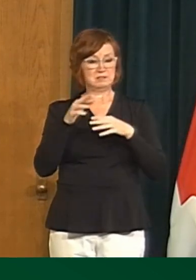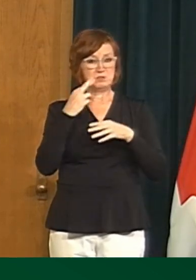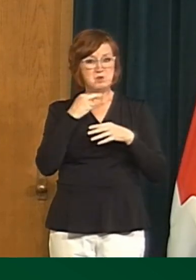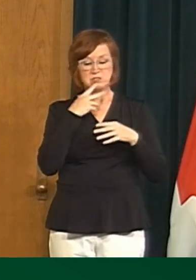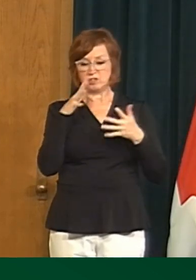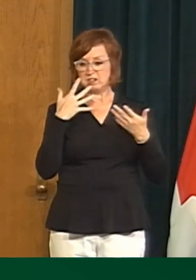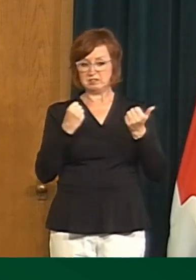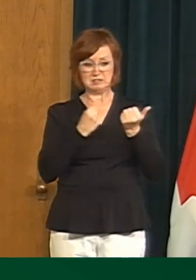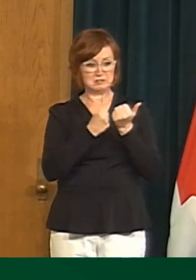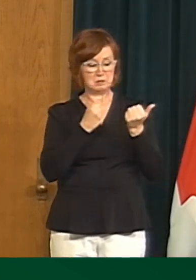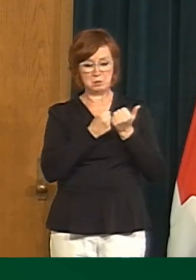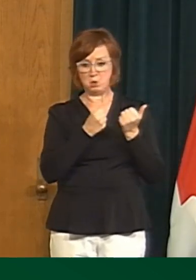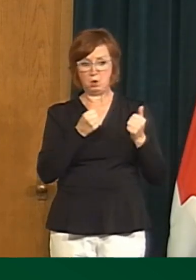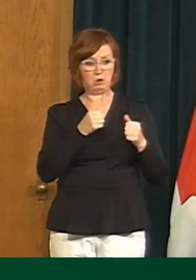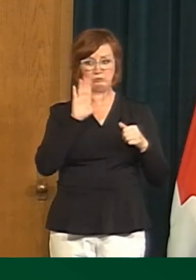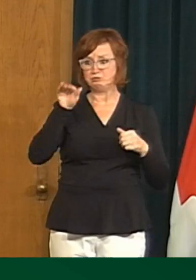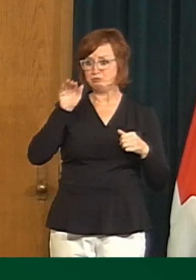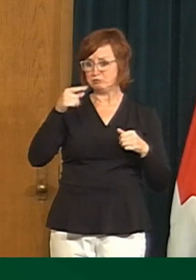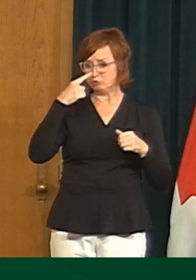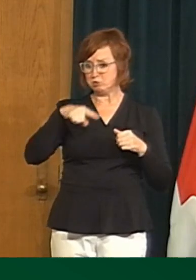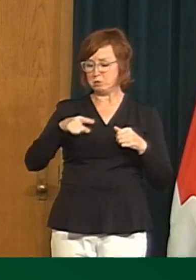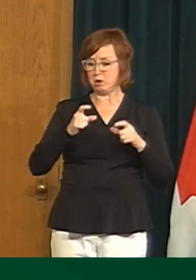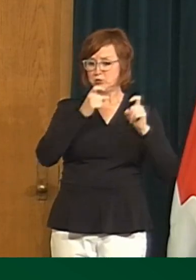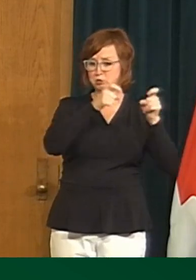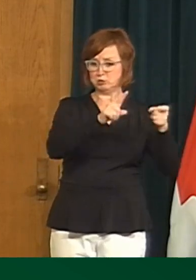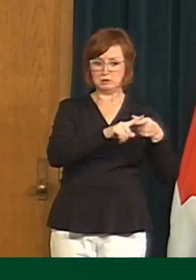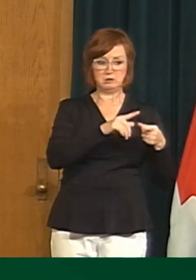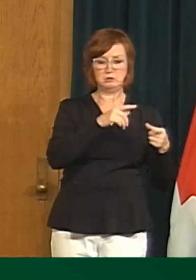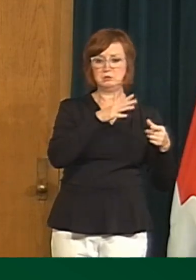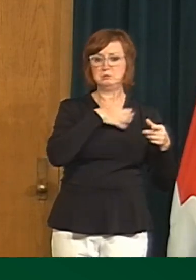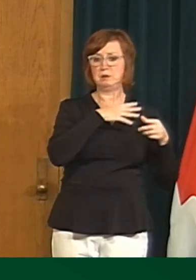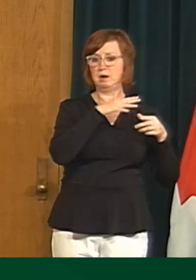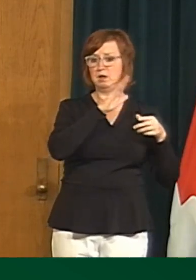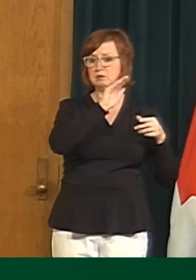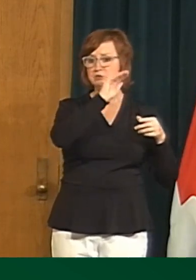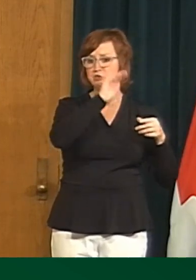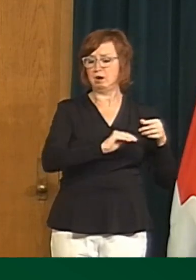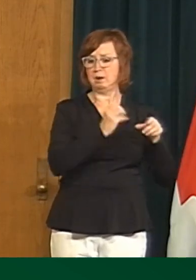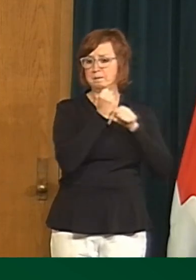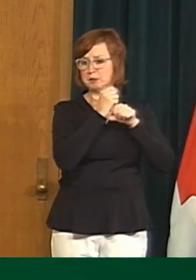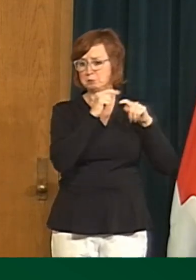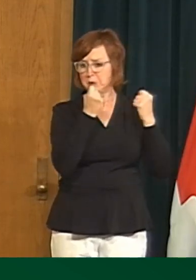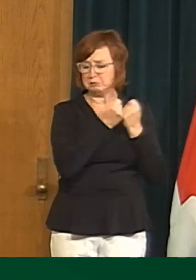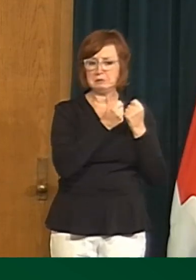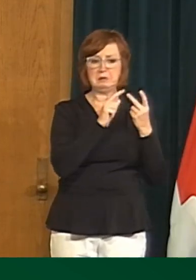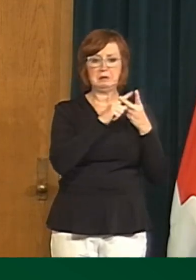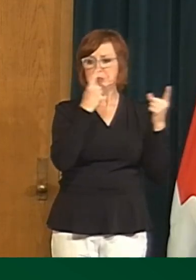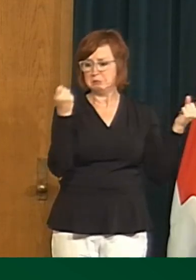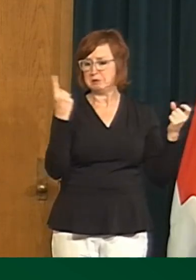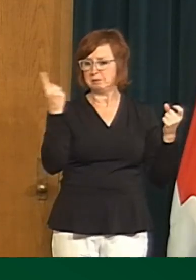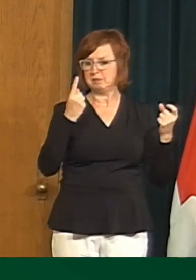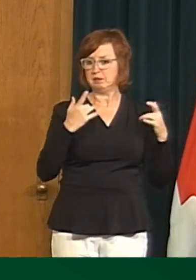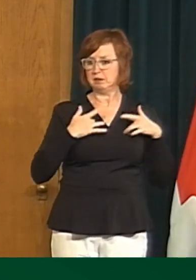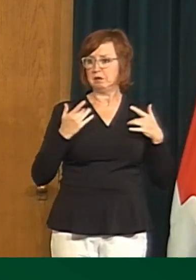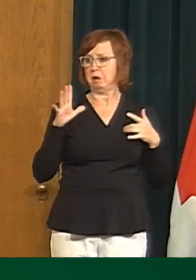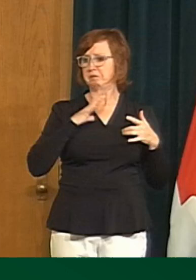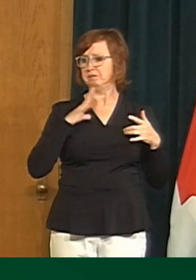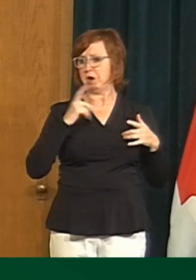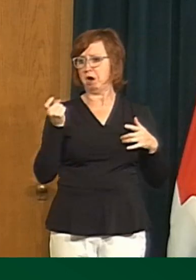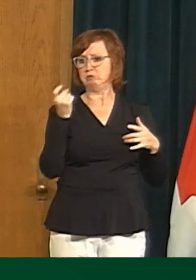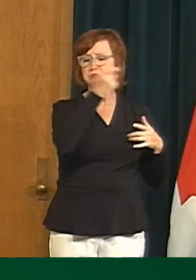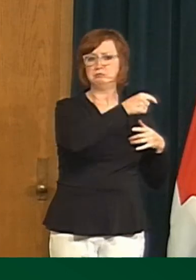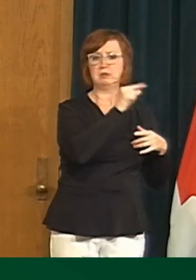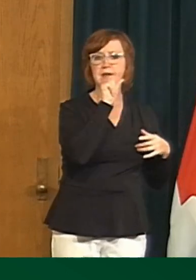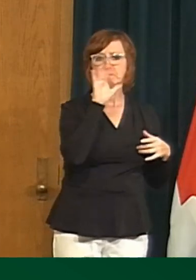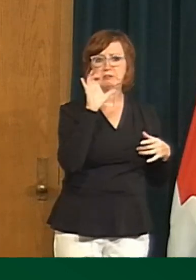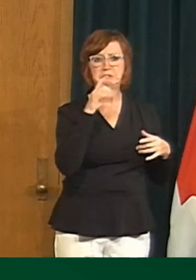kids' activities and really been there for us when we needed them, and they need us now. So I